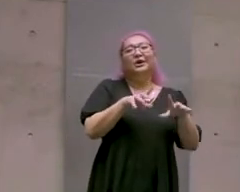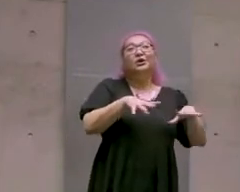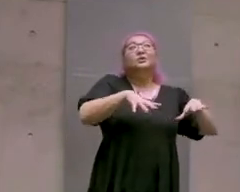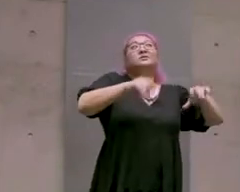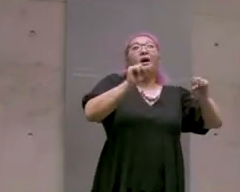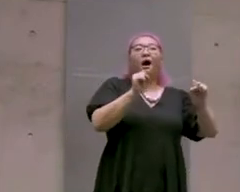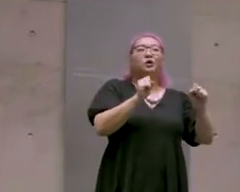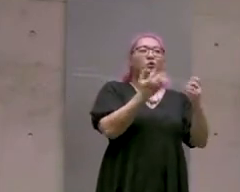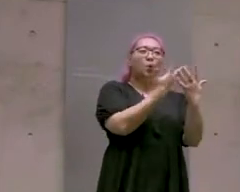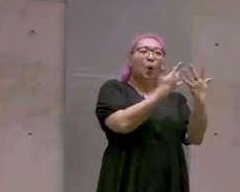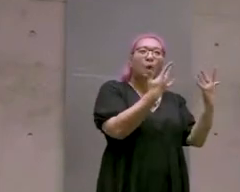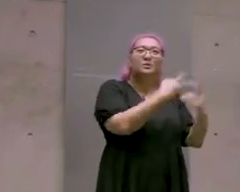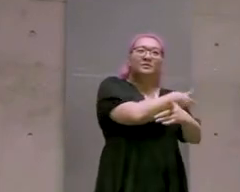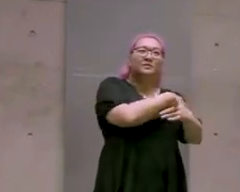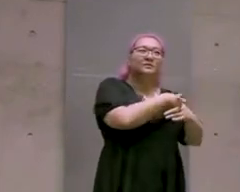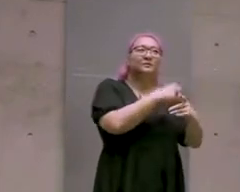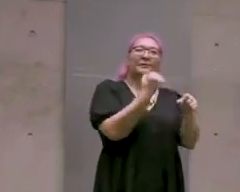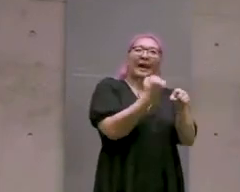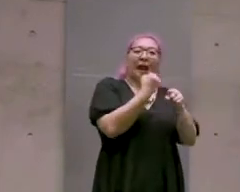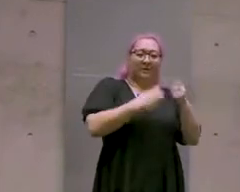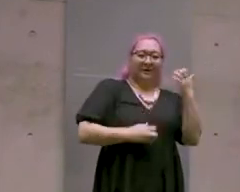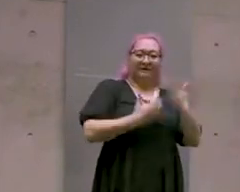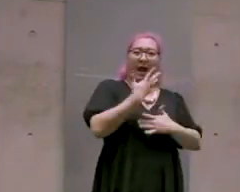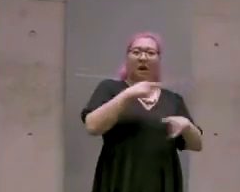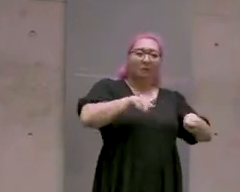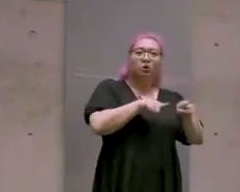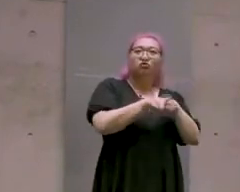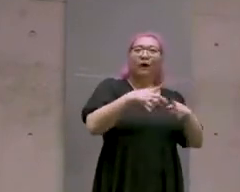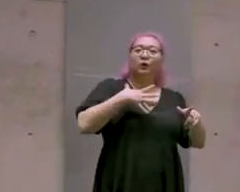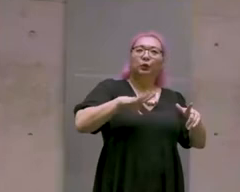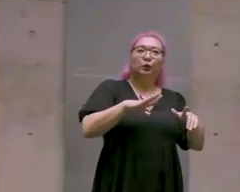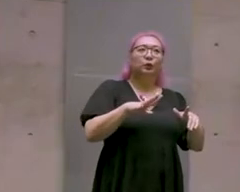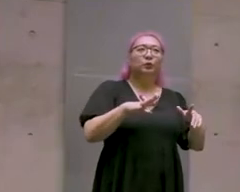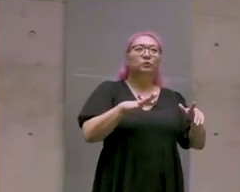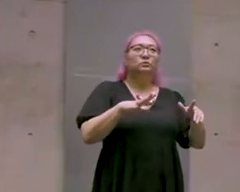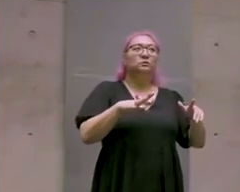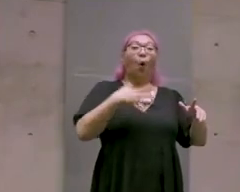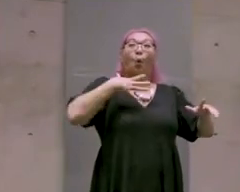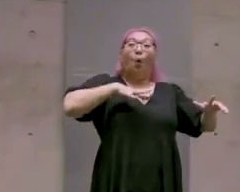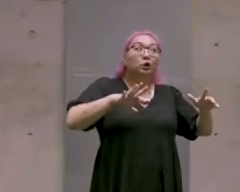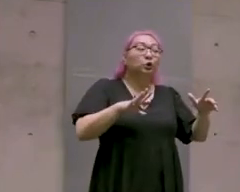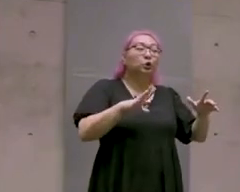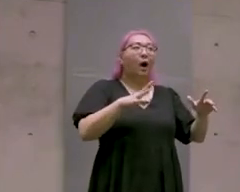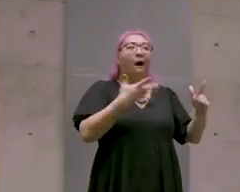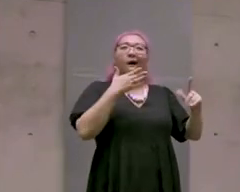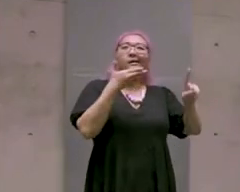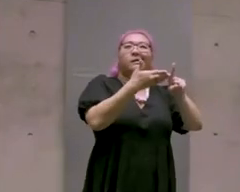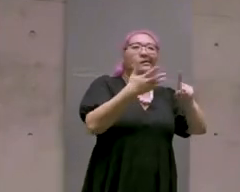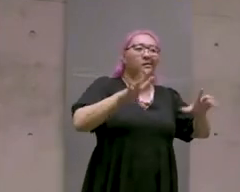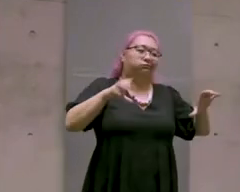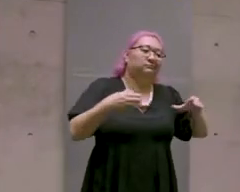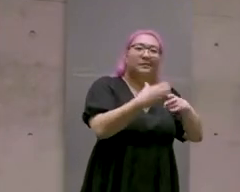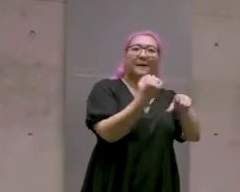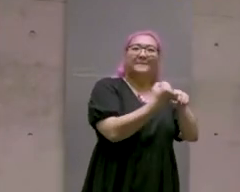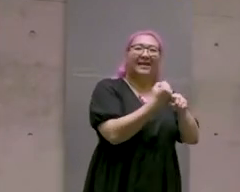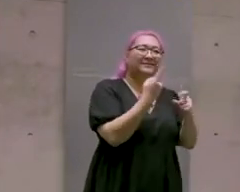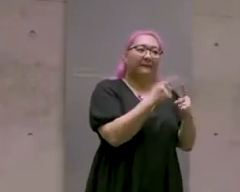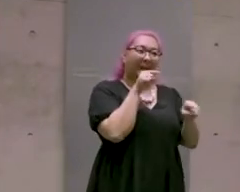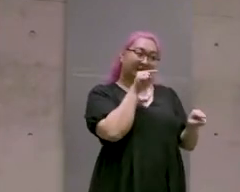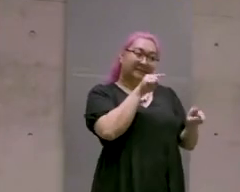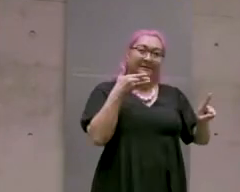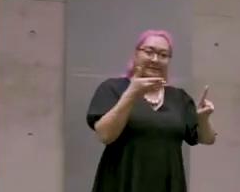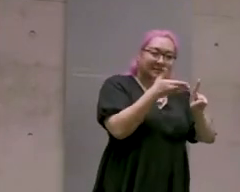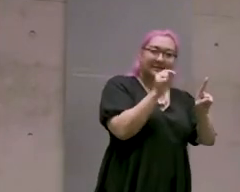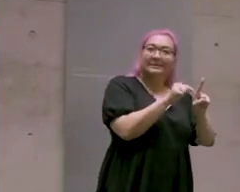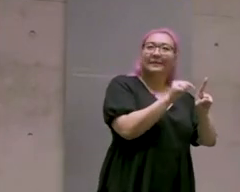started as like indies, pushing for their message and stuff. I feel like with my company, it was about trying to